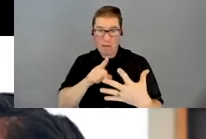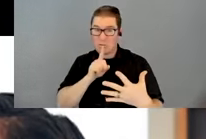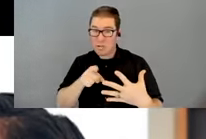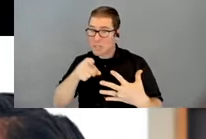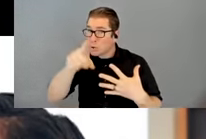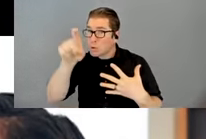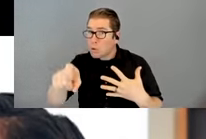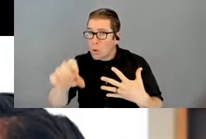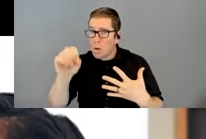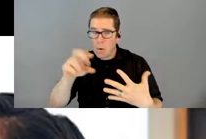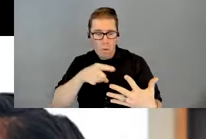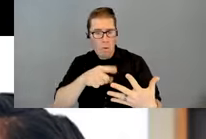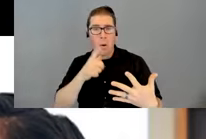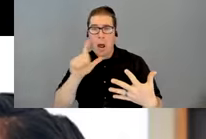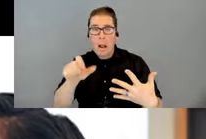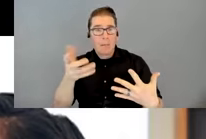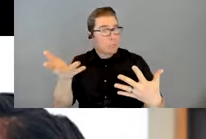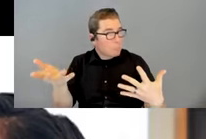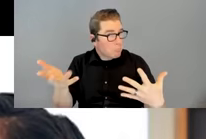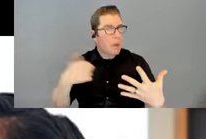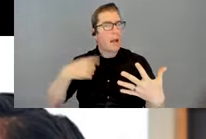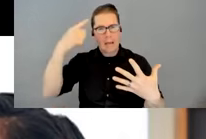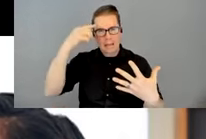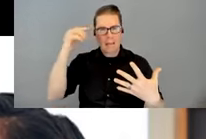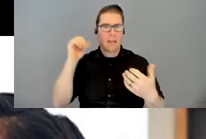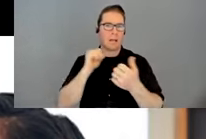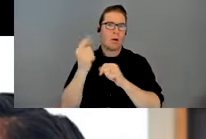really overwhelmed, we were trying to do too much, right?